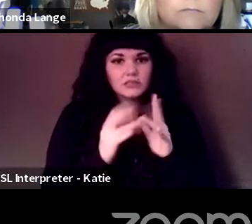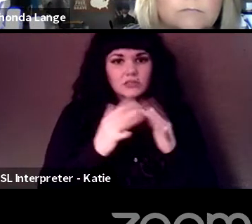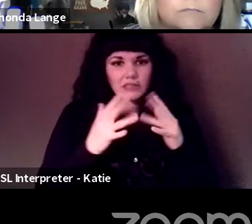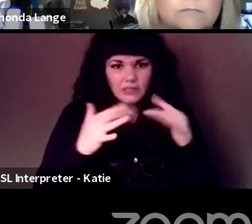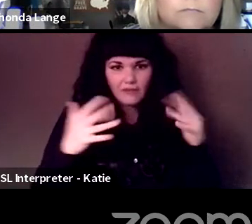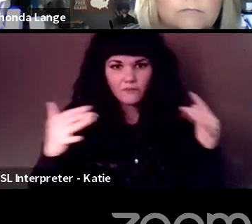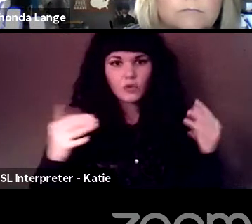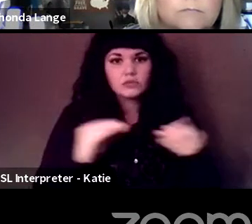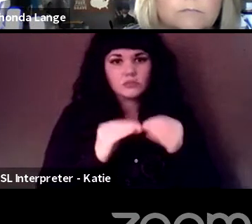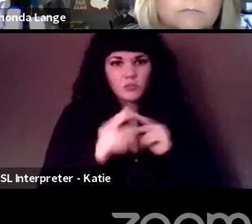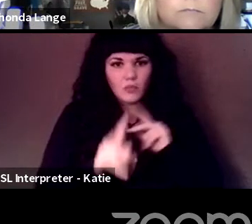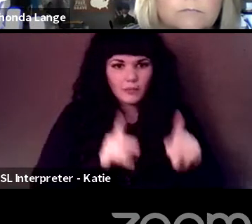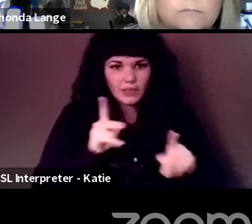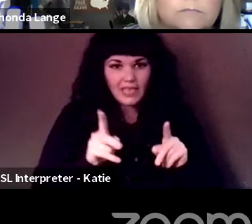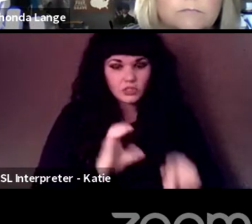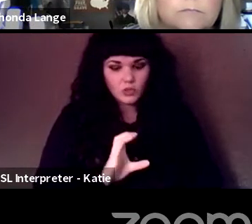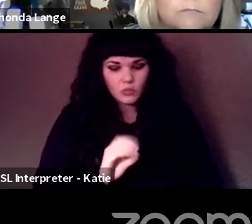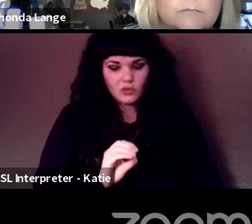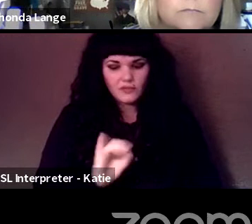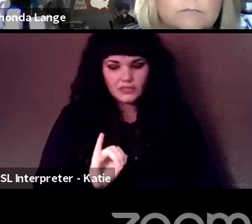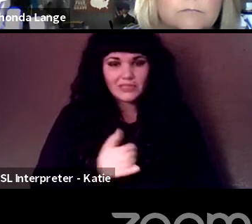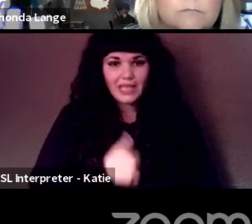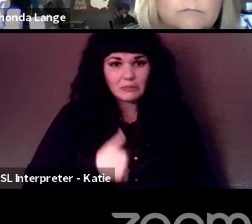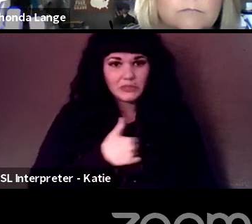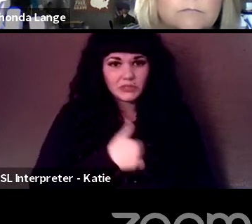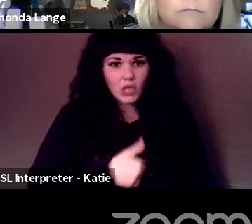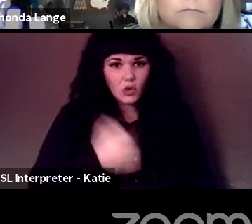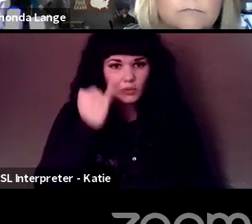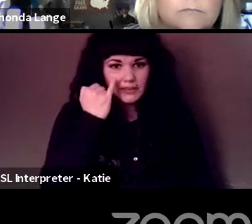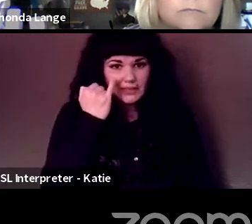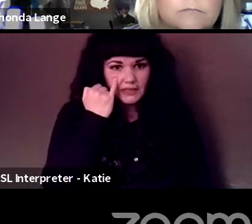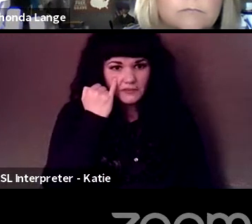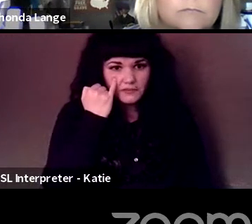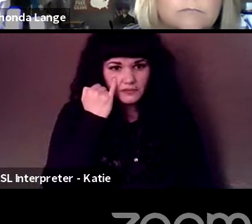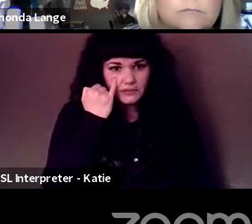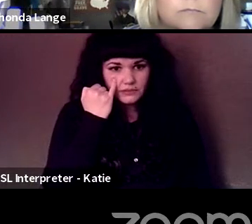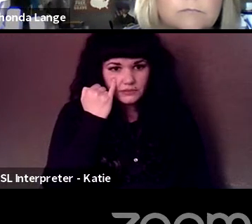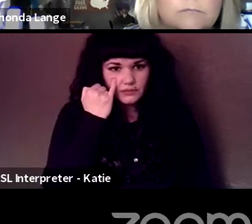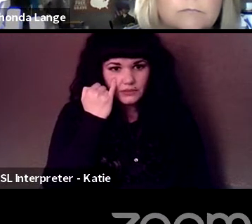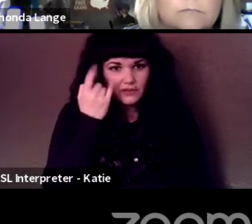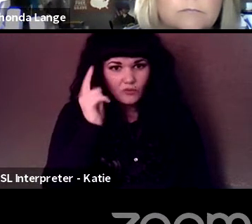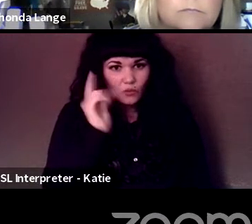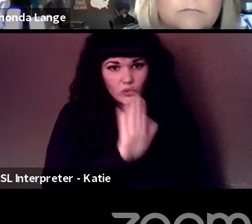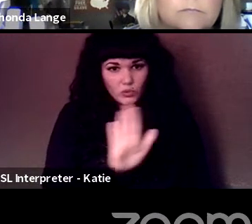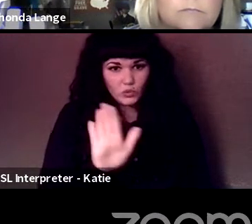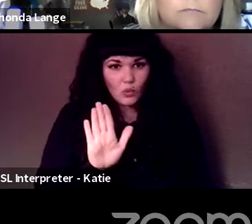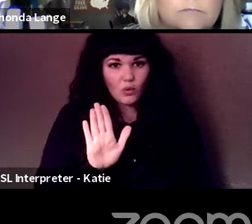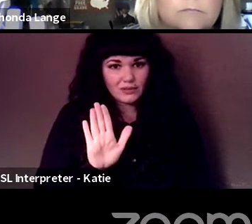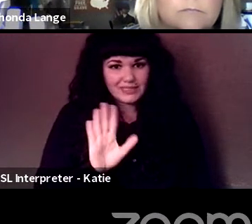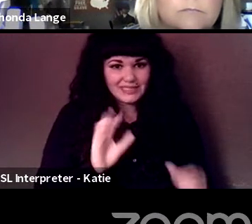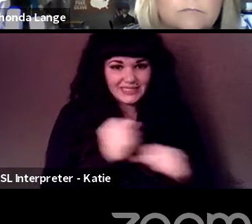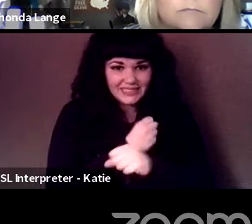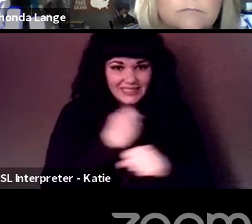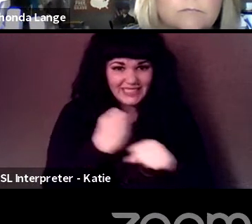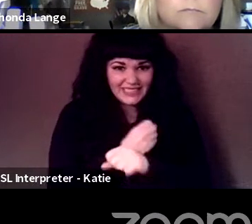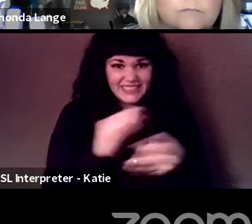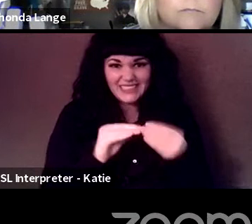interest. I'm just wondering if there's something that for your statistics, if that's something